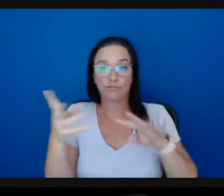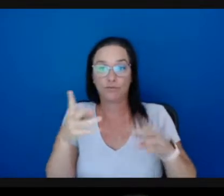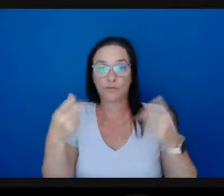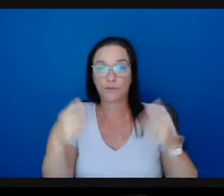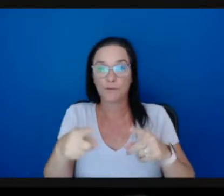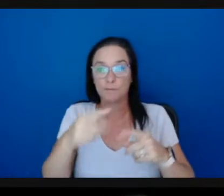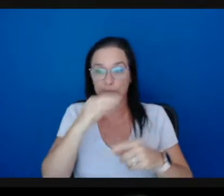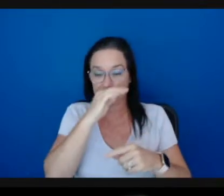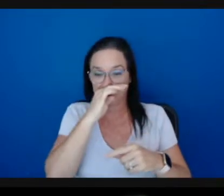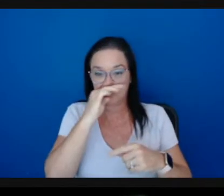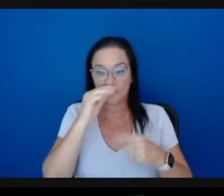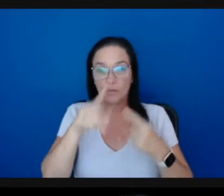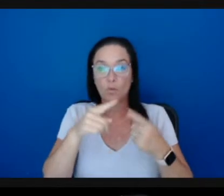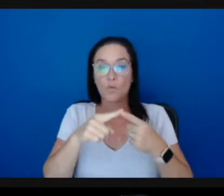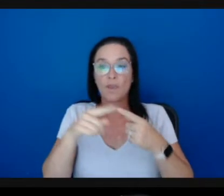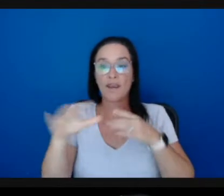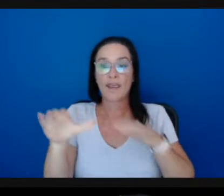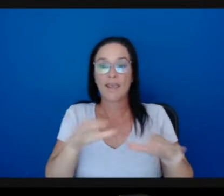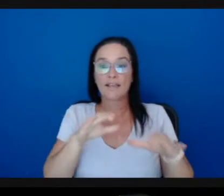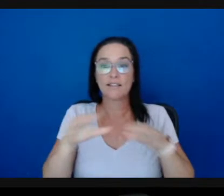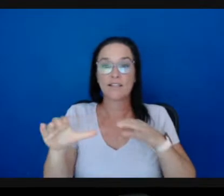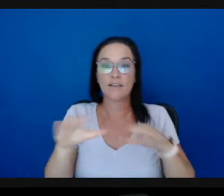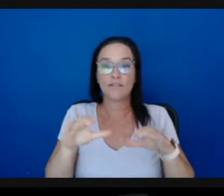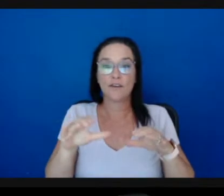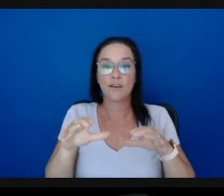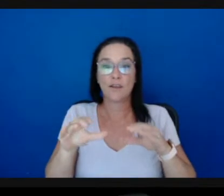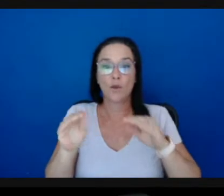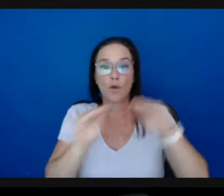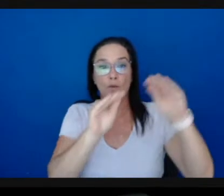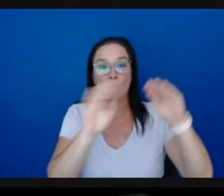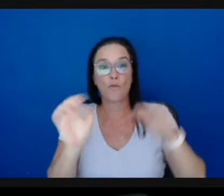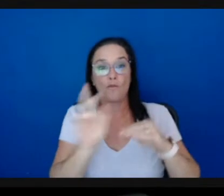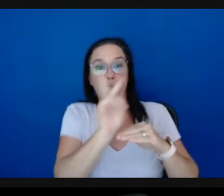Is when activity shifted back up the rift,